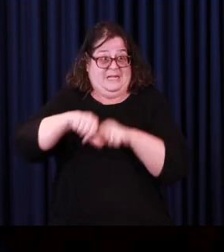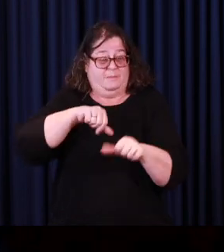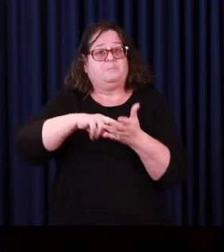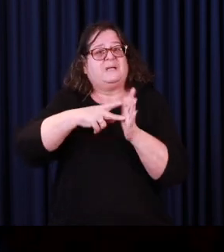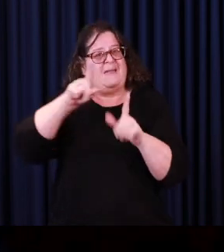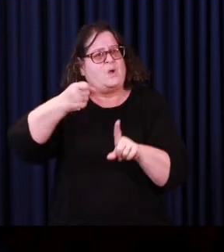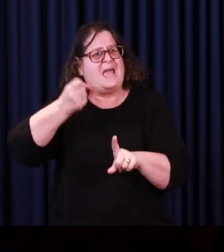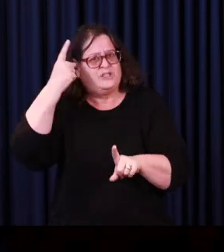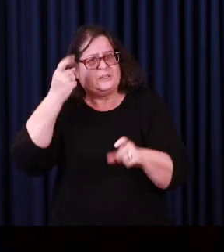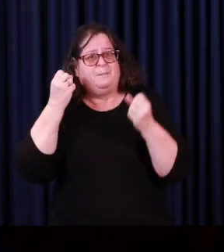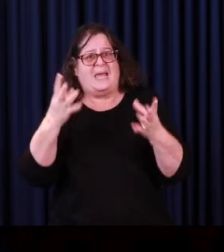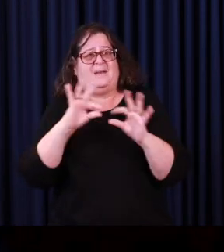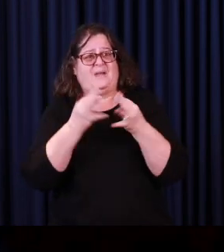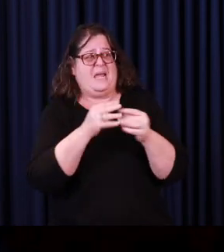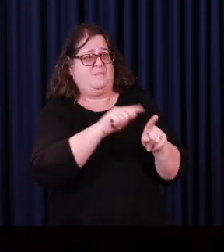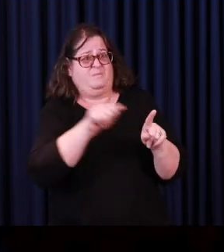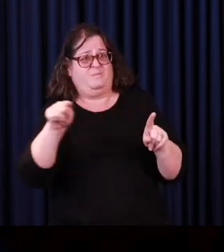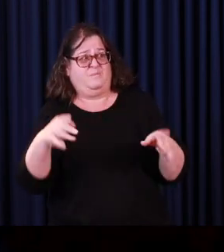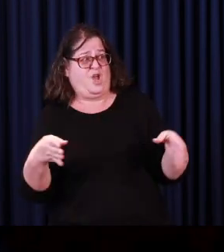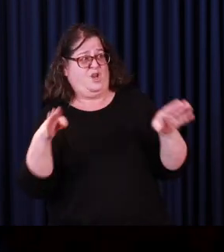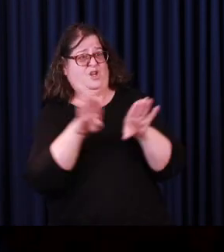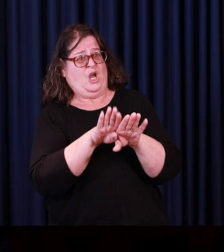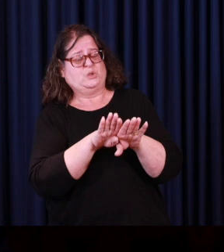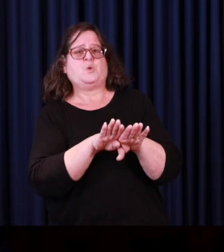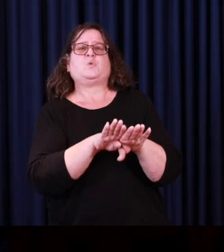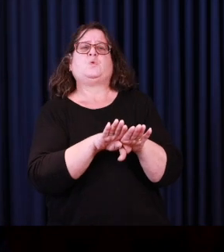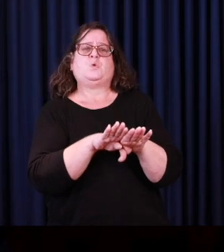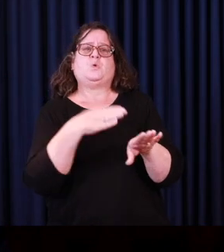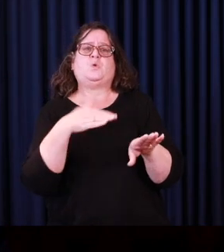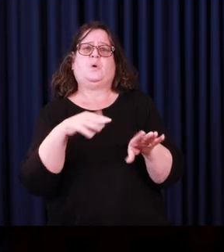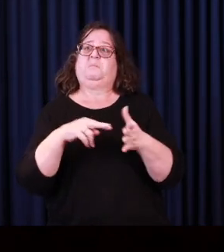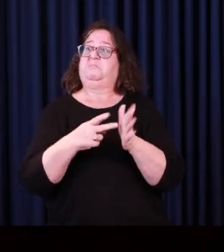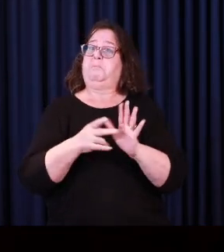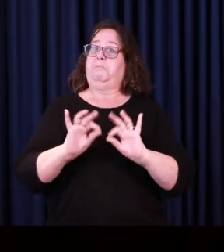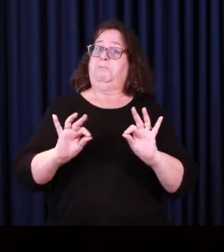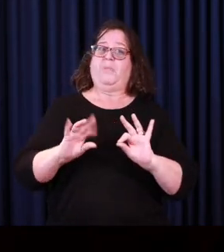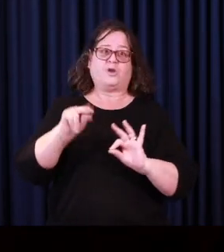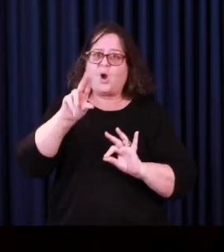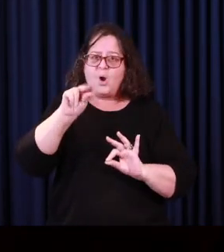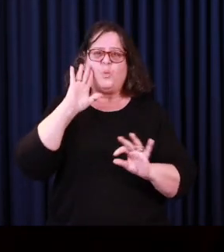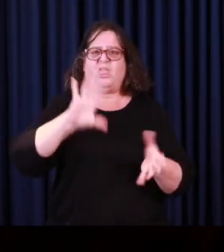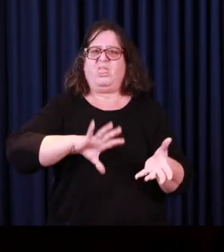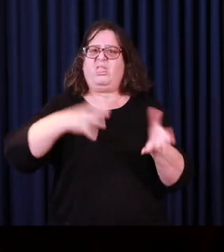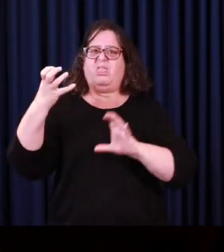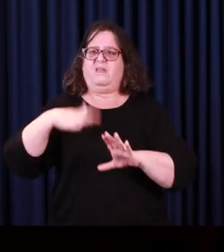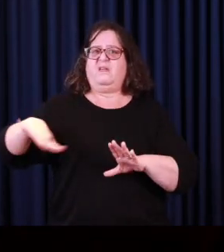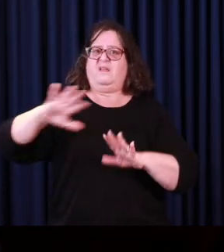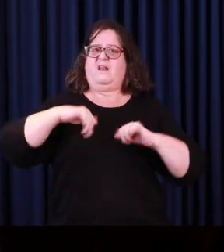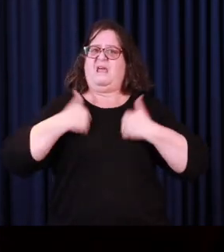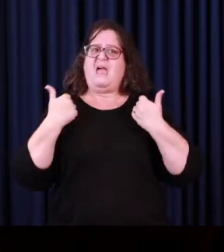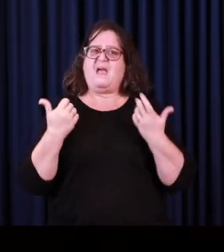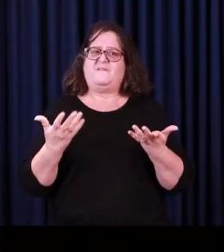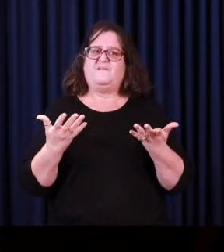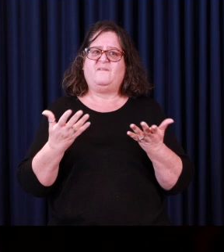lockdown is inconvenience. It spells catastrophe, zero